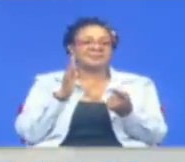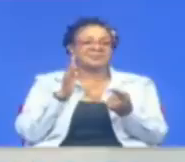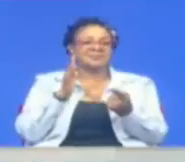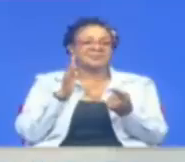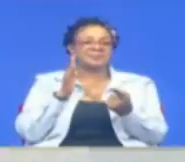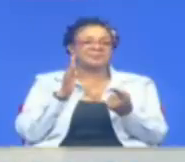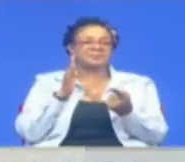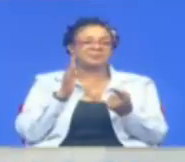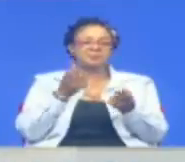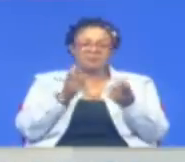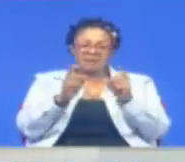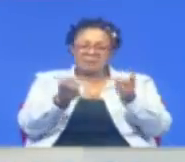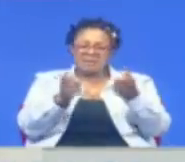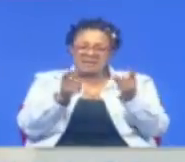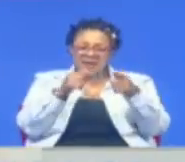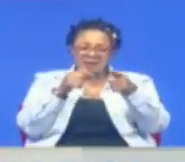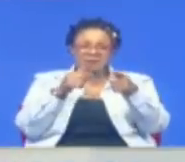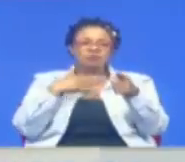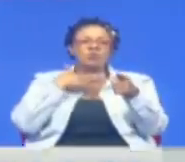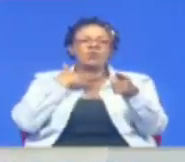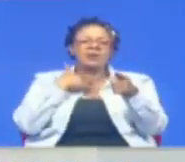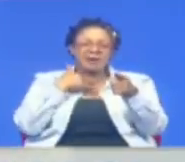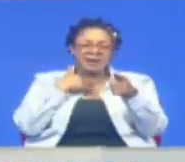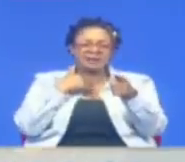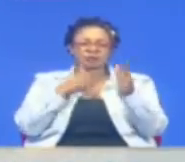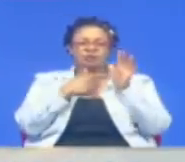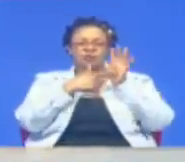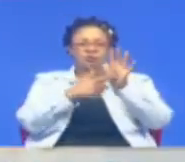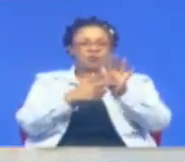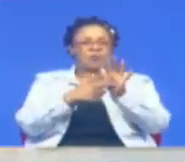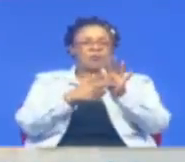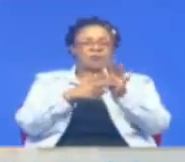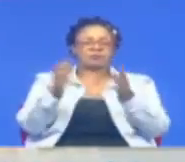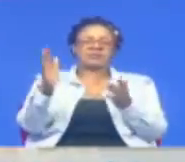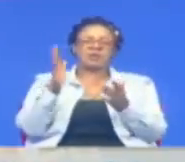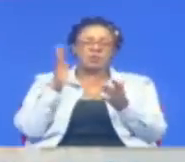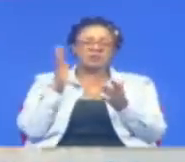The media would like to portray security as being brutal,